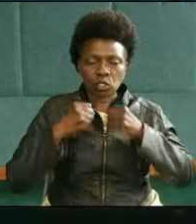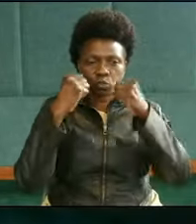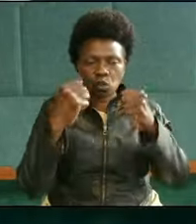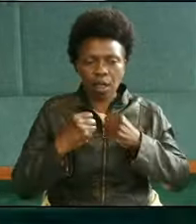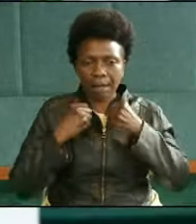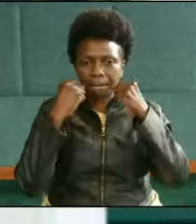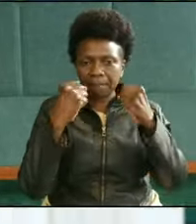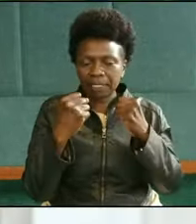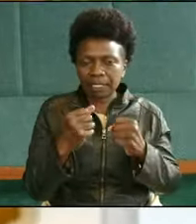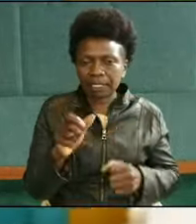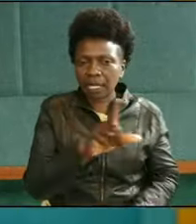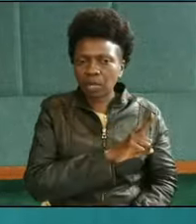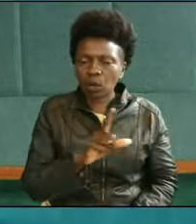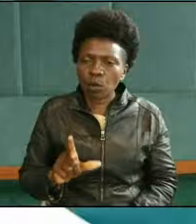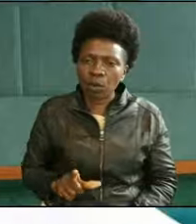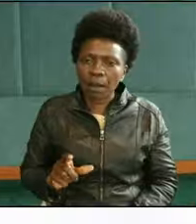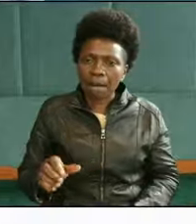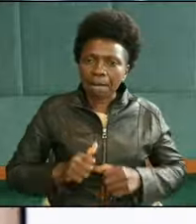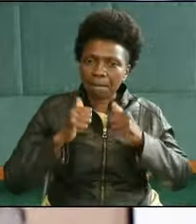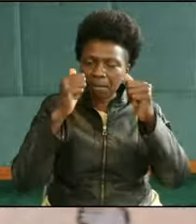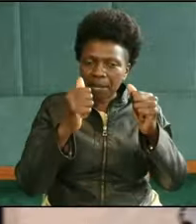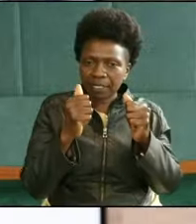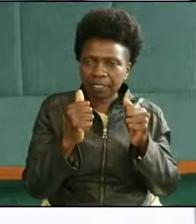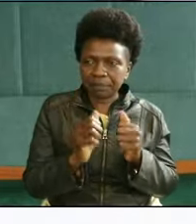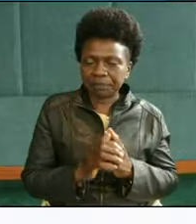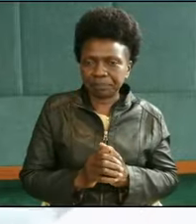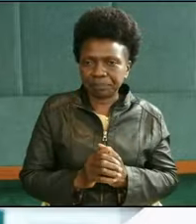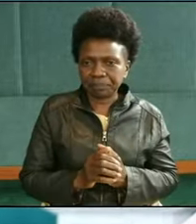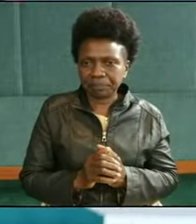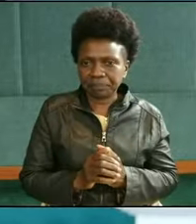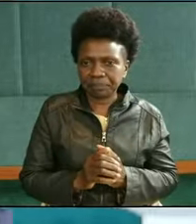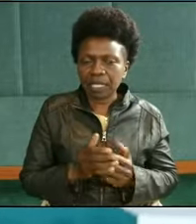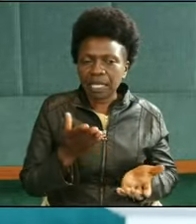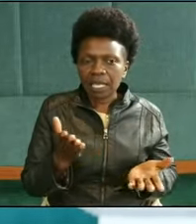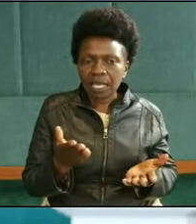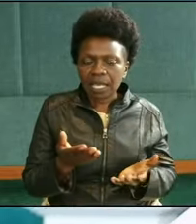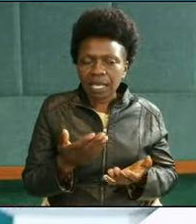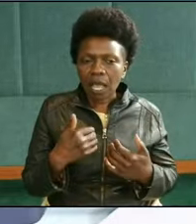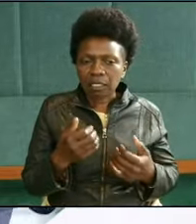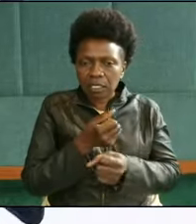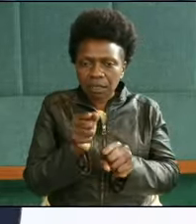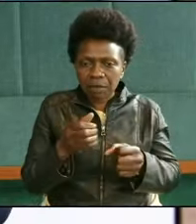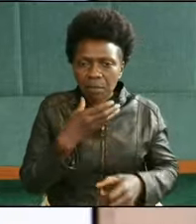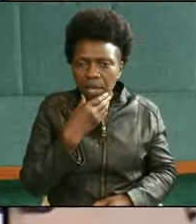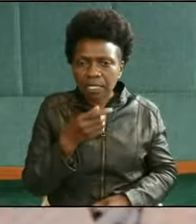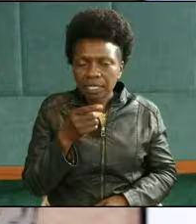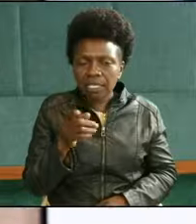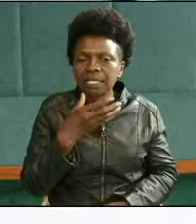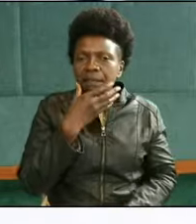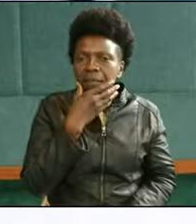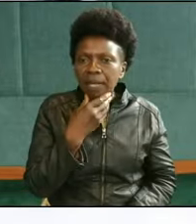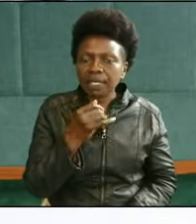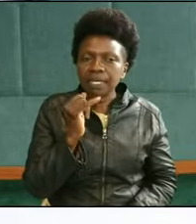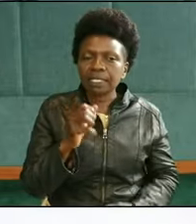mighty, the Lord, mighty in battle. He has saved man. So this man